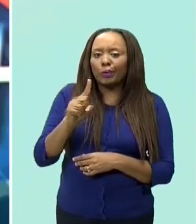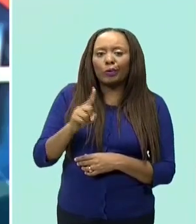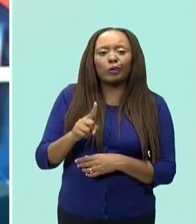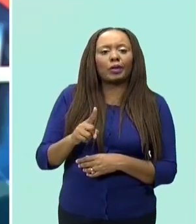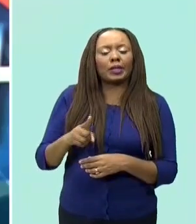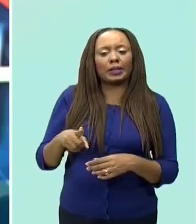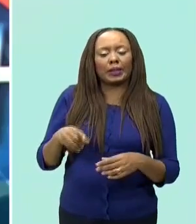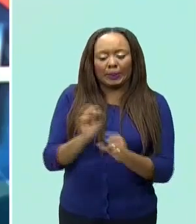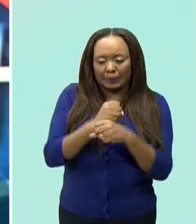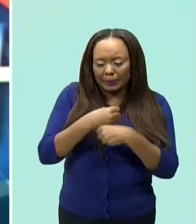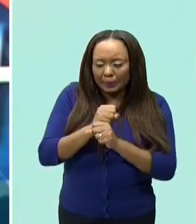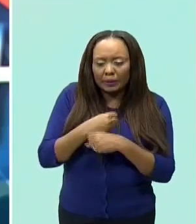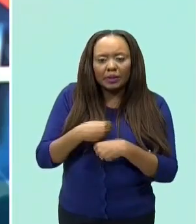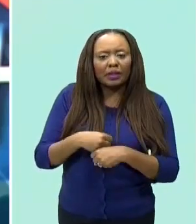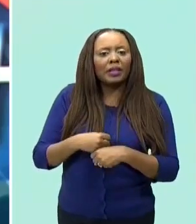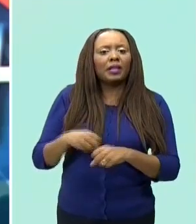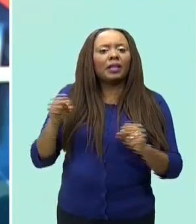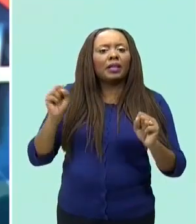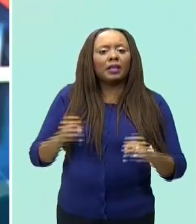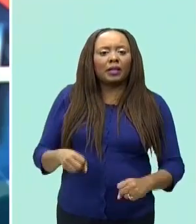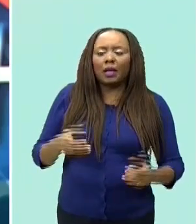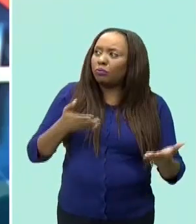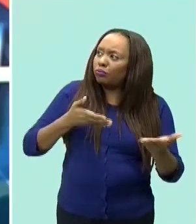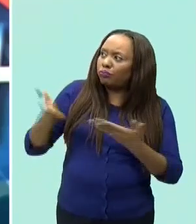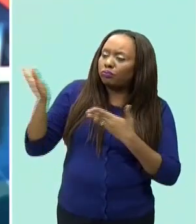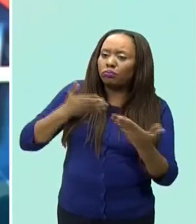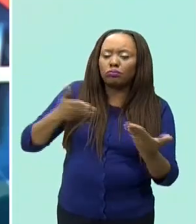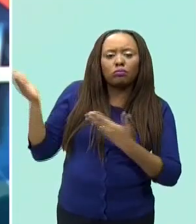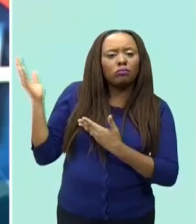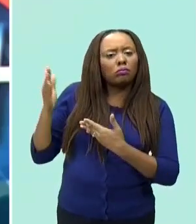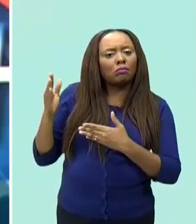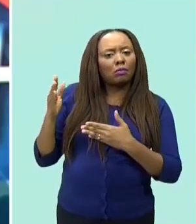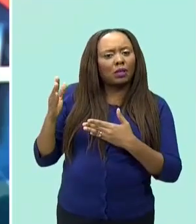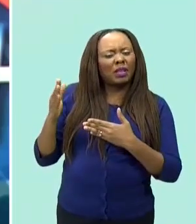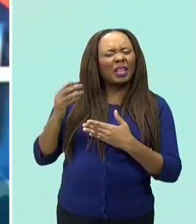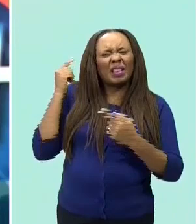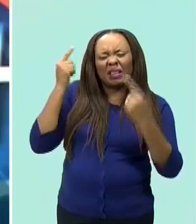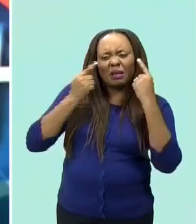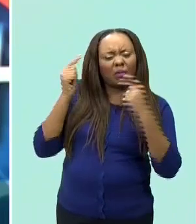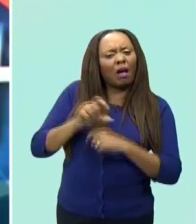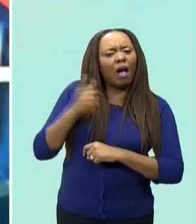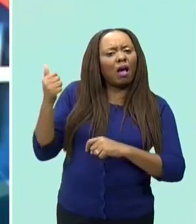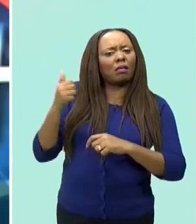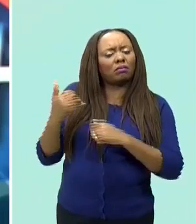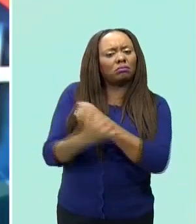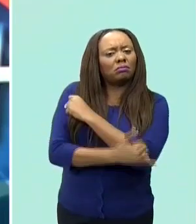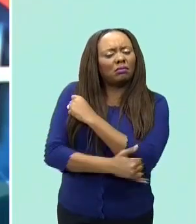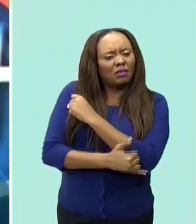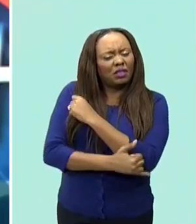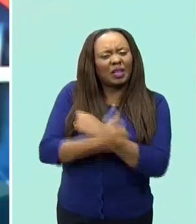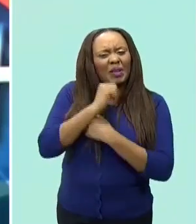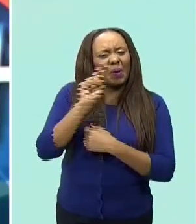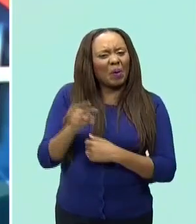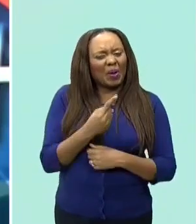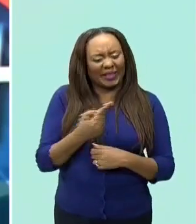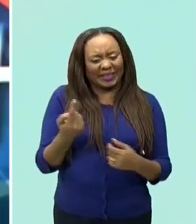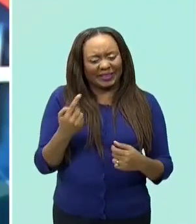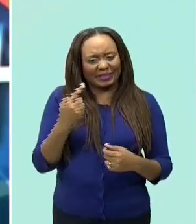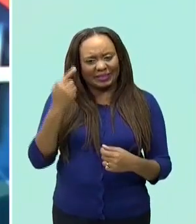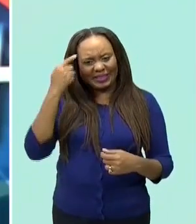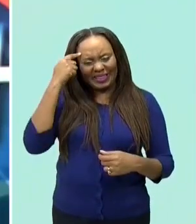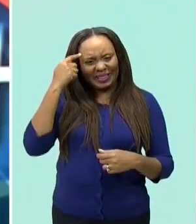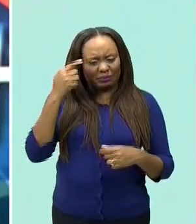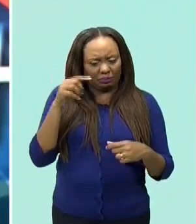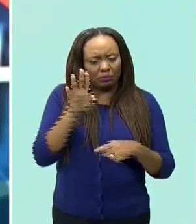growth of the small business sector. That advice came as the challenges facing the small businesses were put under the microscope on CBC TV8's